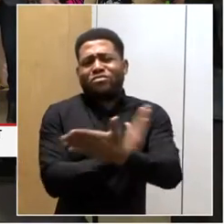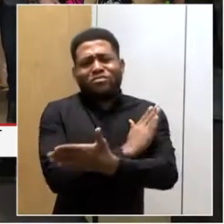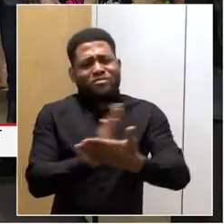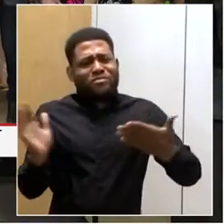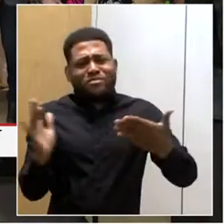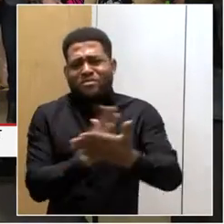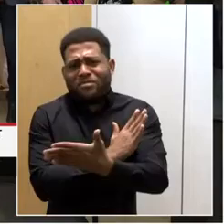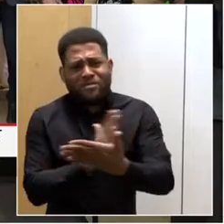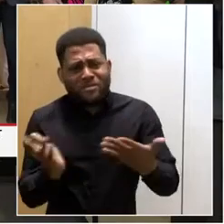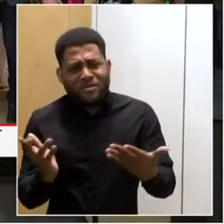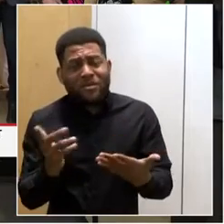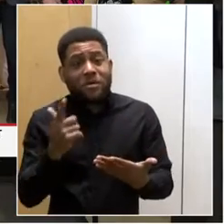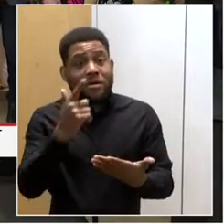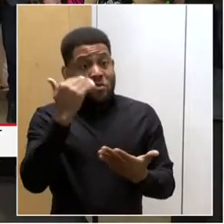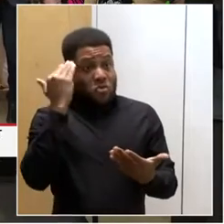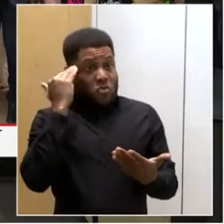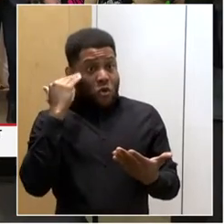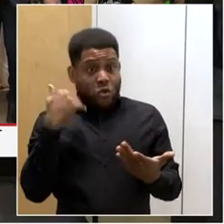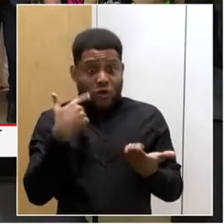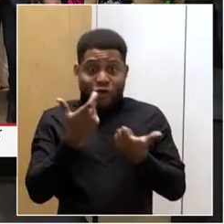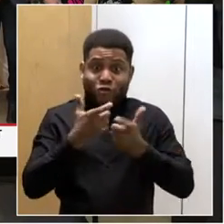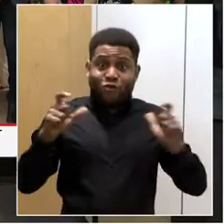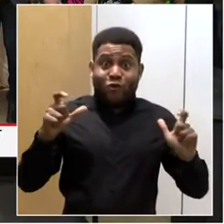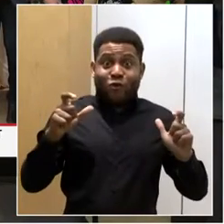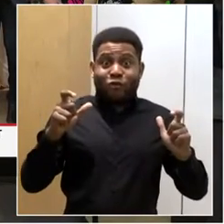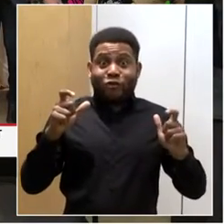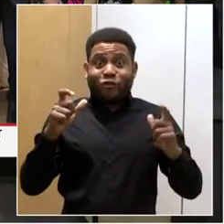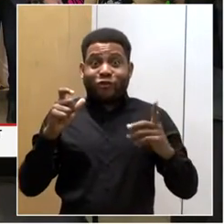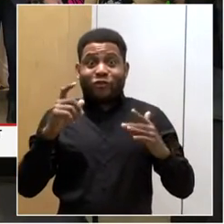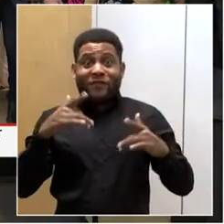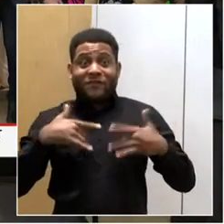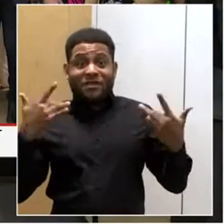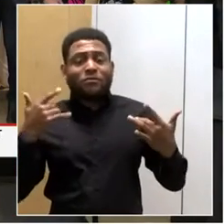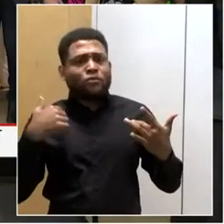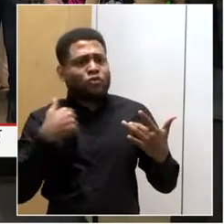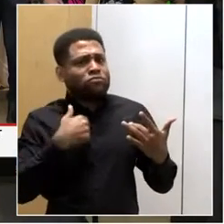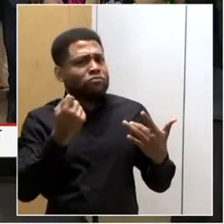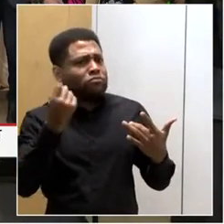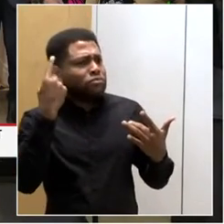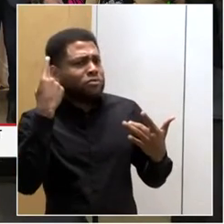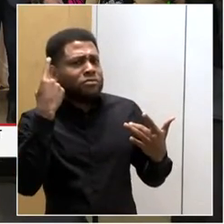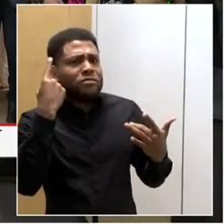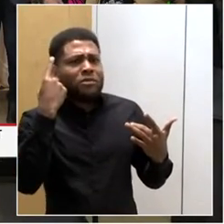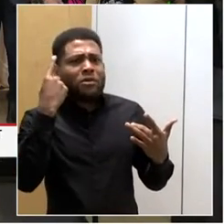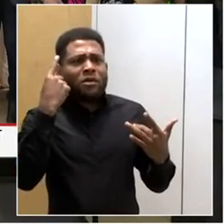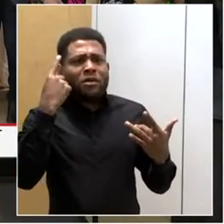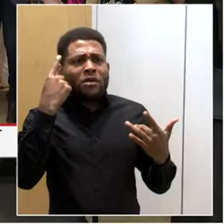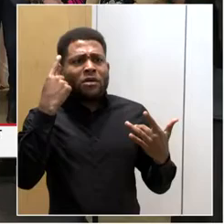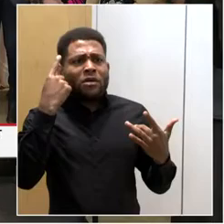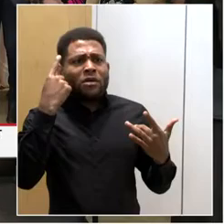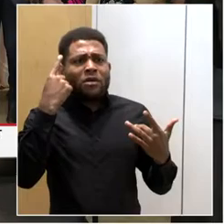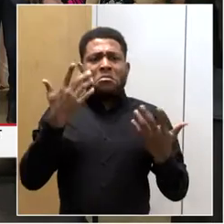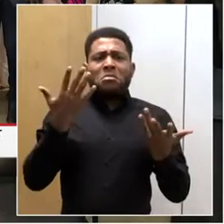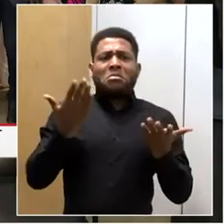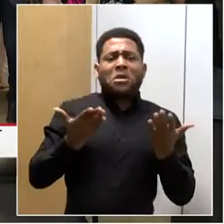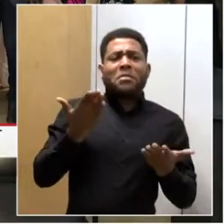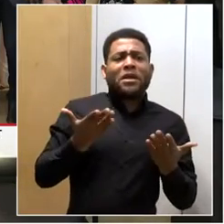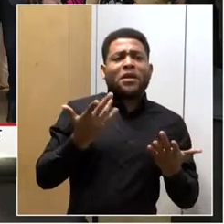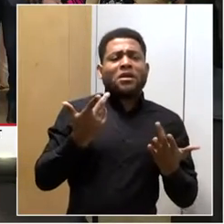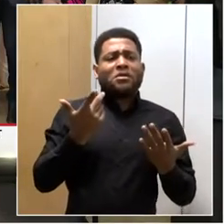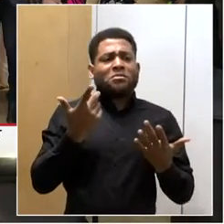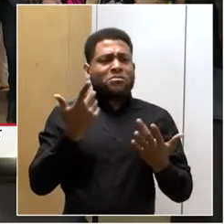large events, and one thing we understand that they are, maybe we can look into this, Brian, down in Augusta, that is